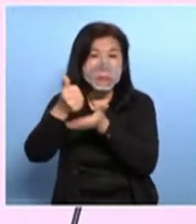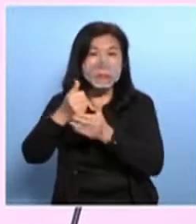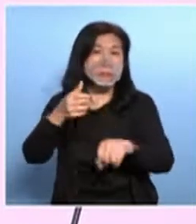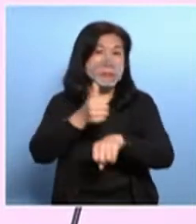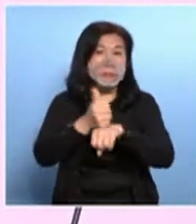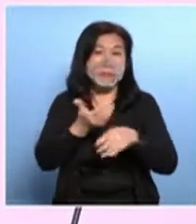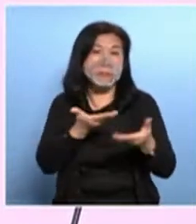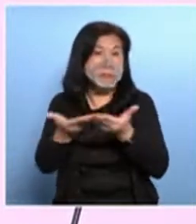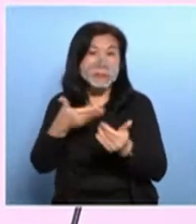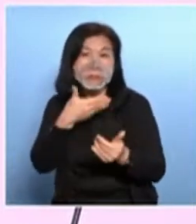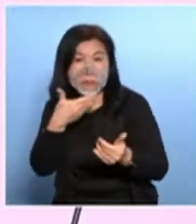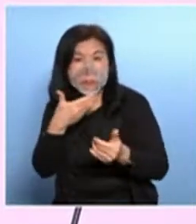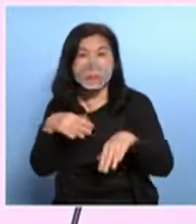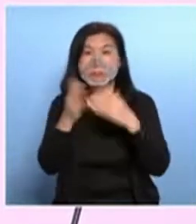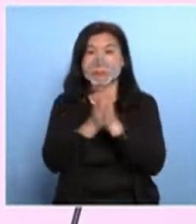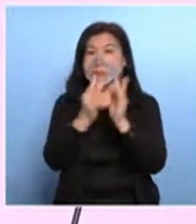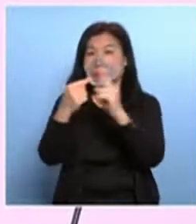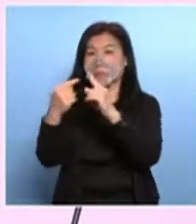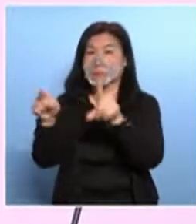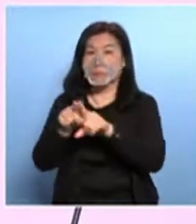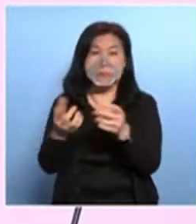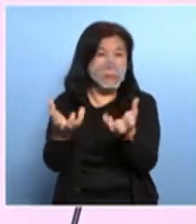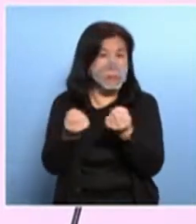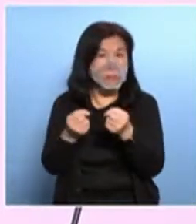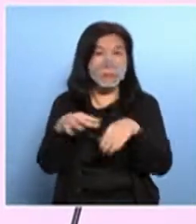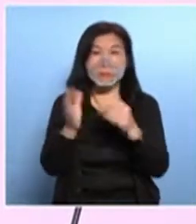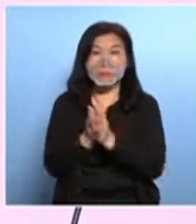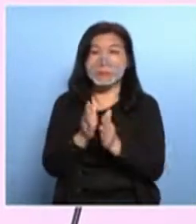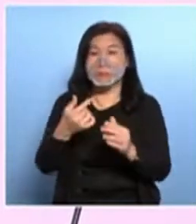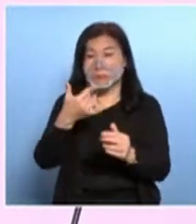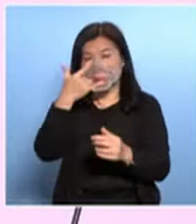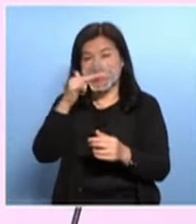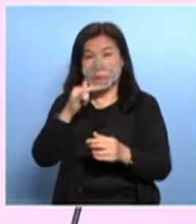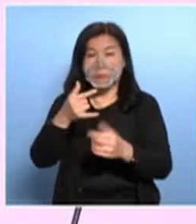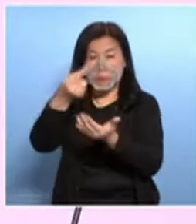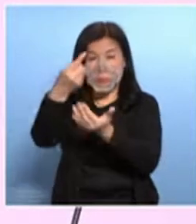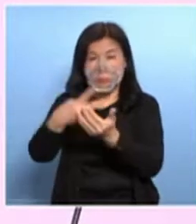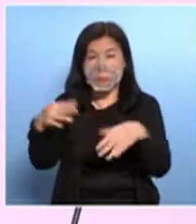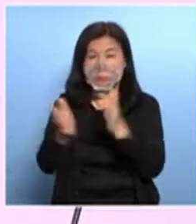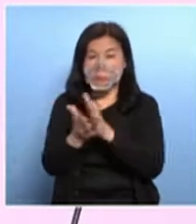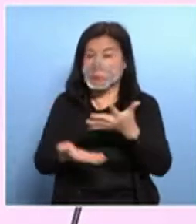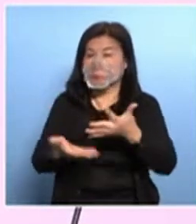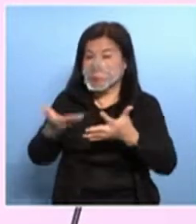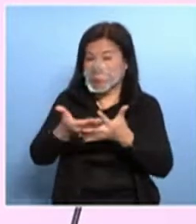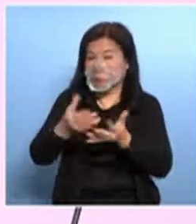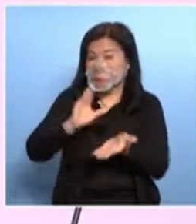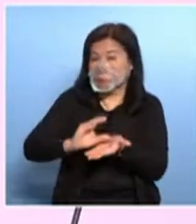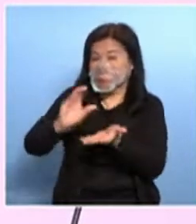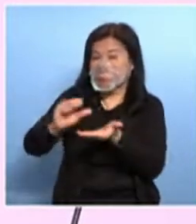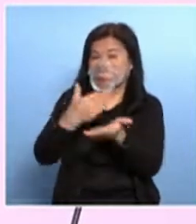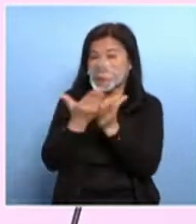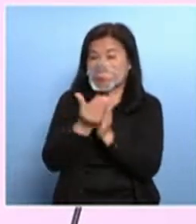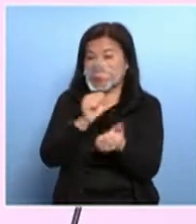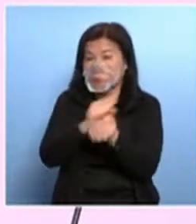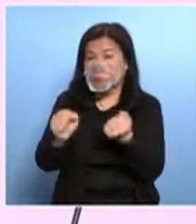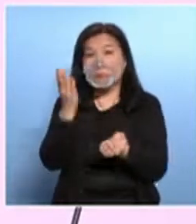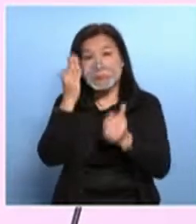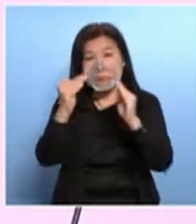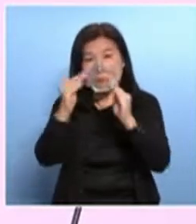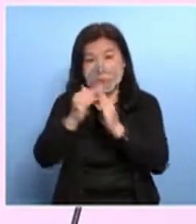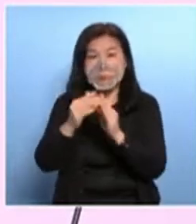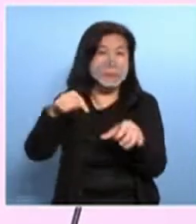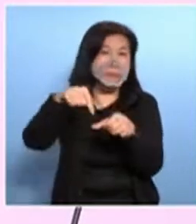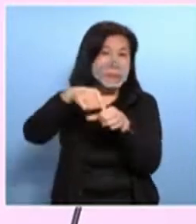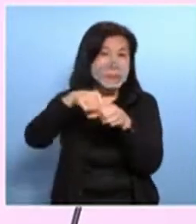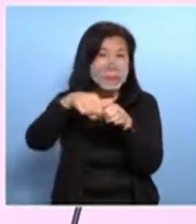not only benefit the citizens better, but also create conditions and provide resources to solve deep-seated problems such as